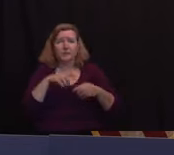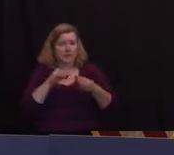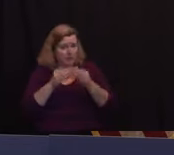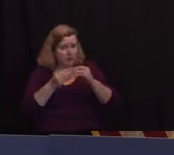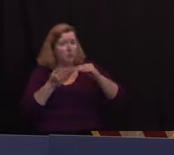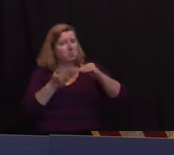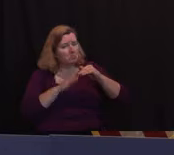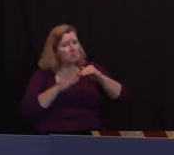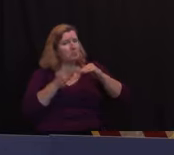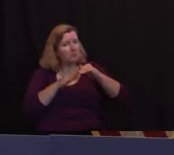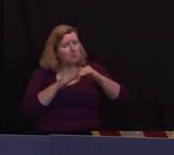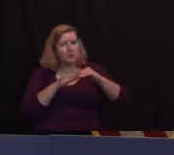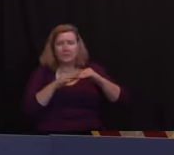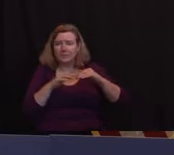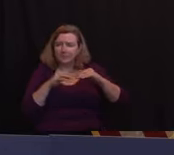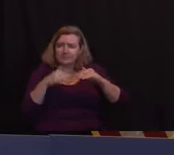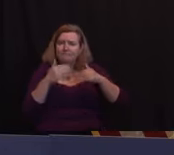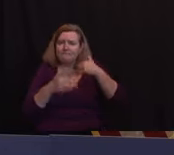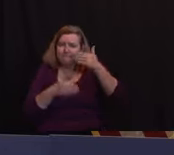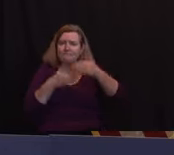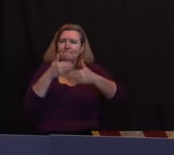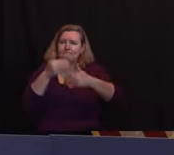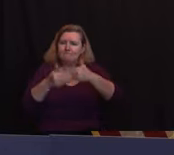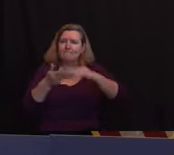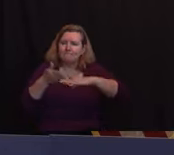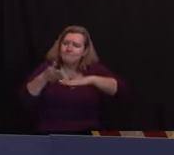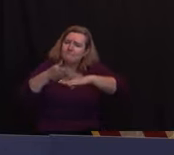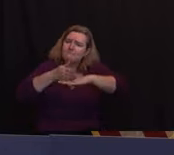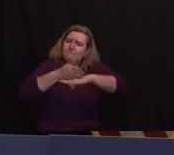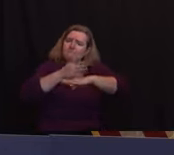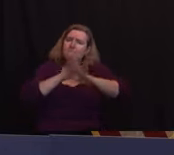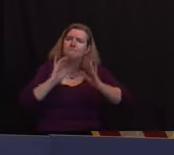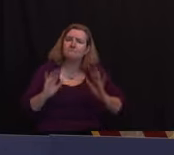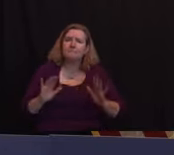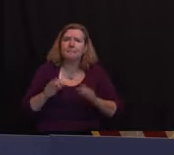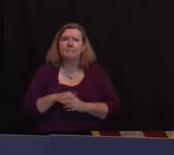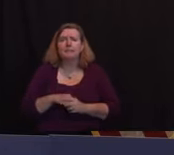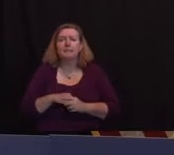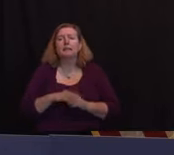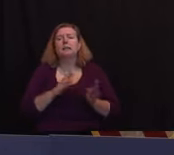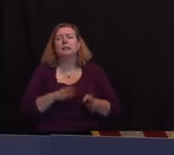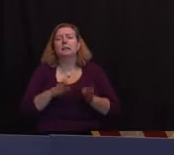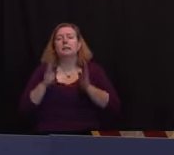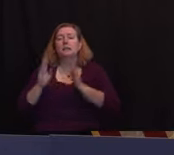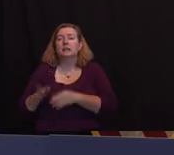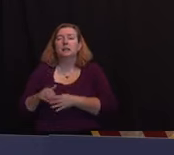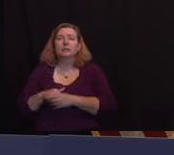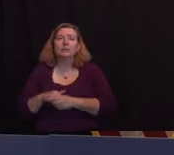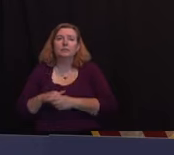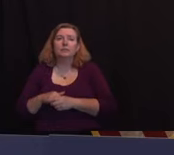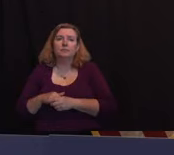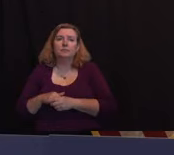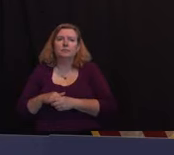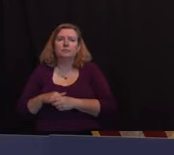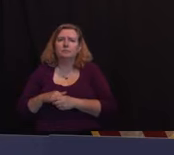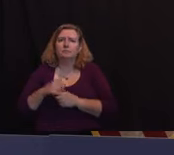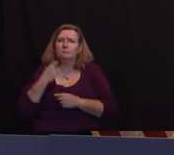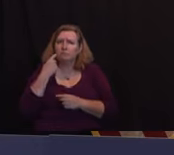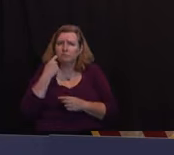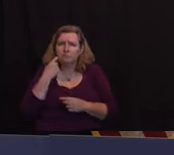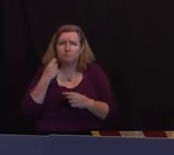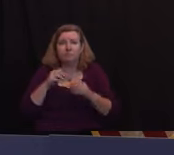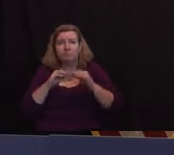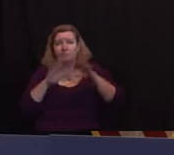week, which is really a good thing. Let me talk about the outbreaks in long-term care. You may recall